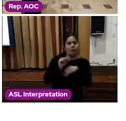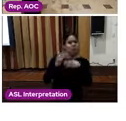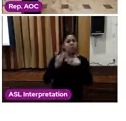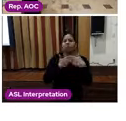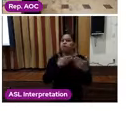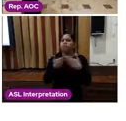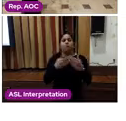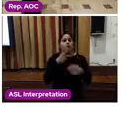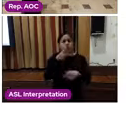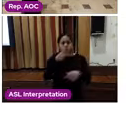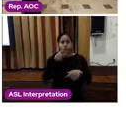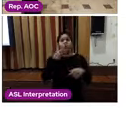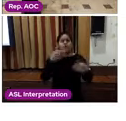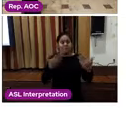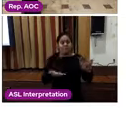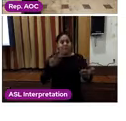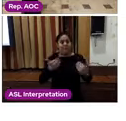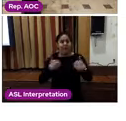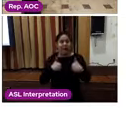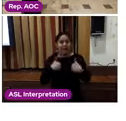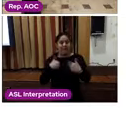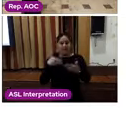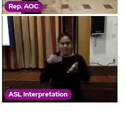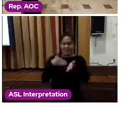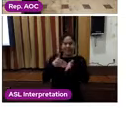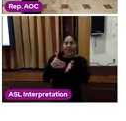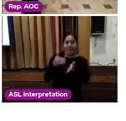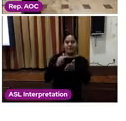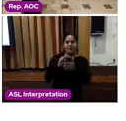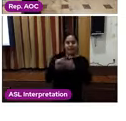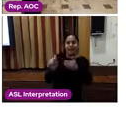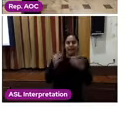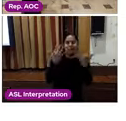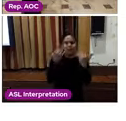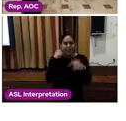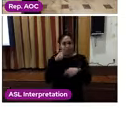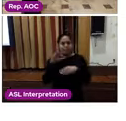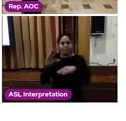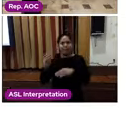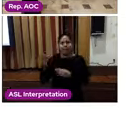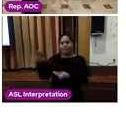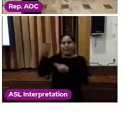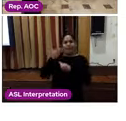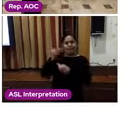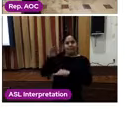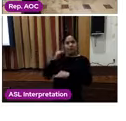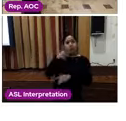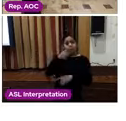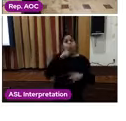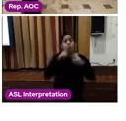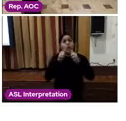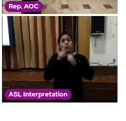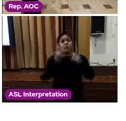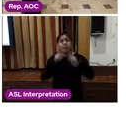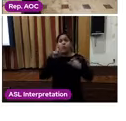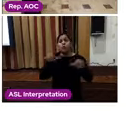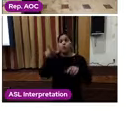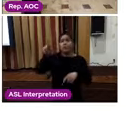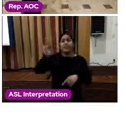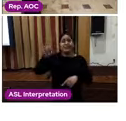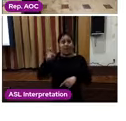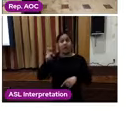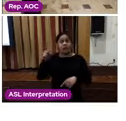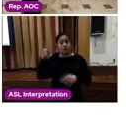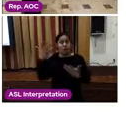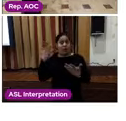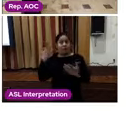file, you may have thousands of dollars waiting for you. So talk to our tax prep folks, because they will get you